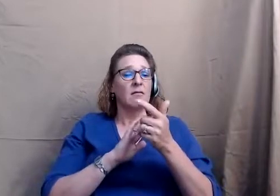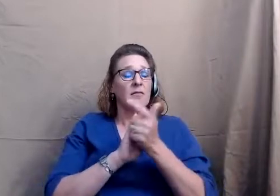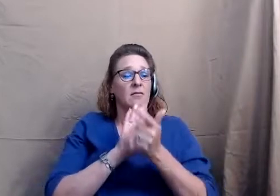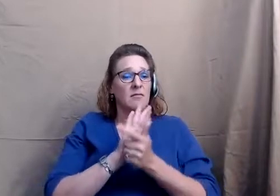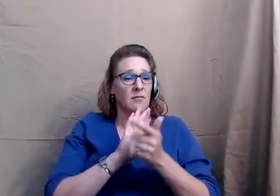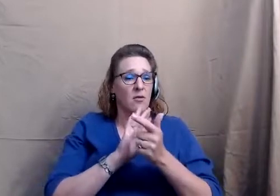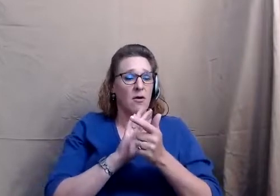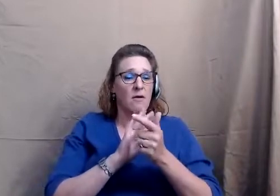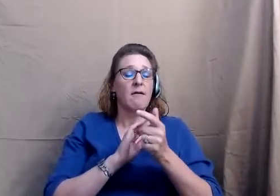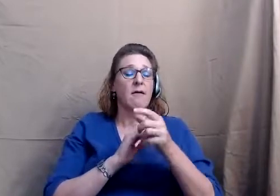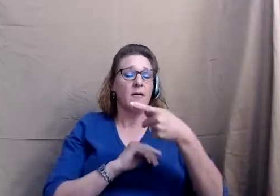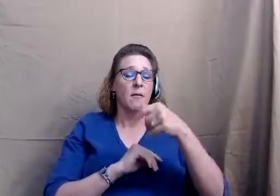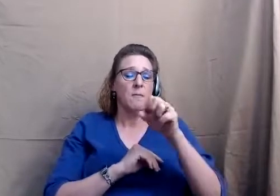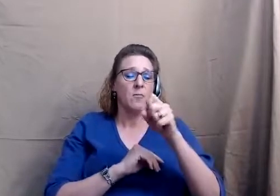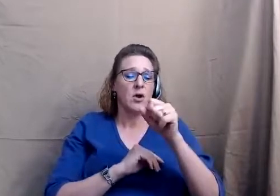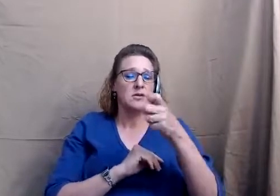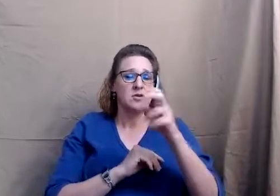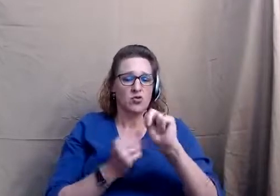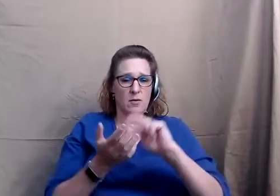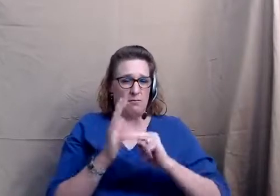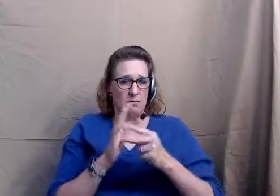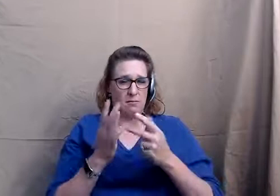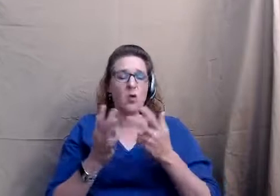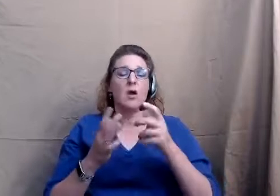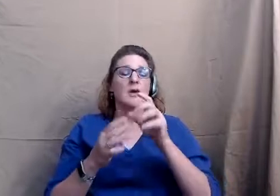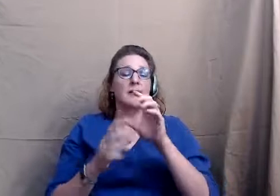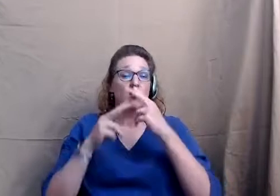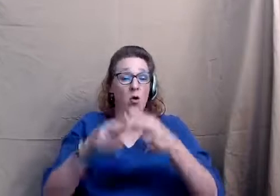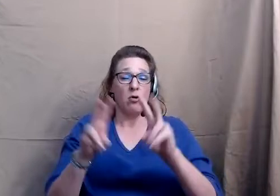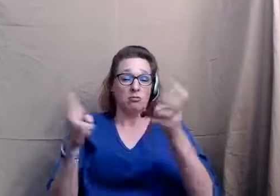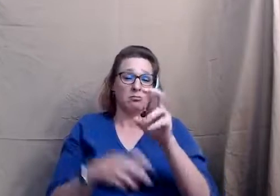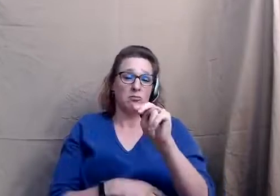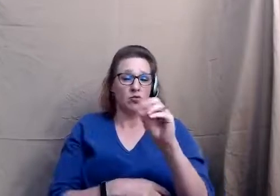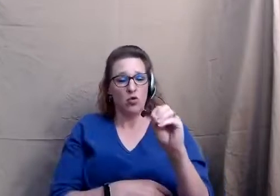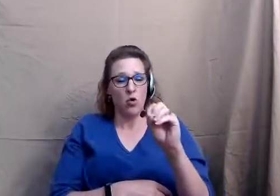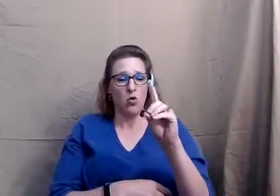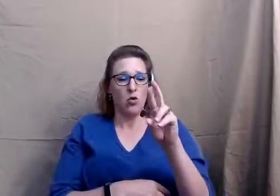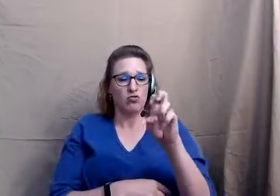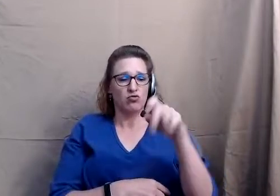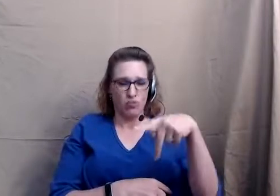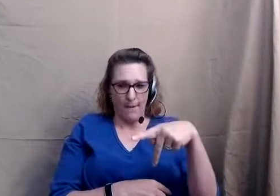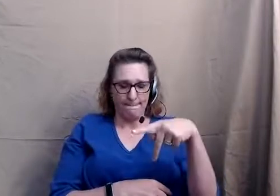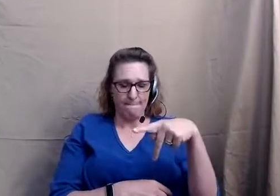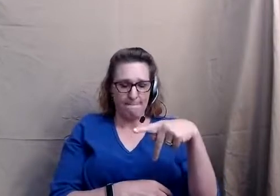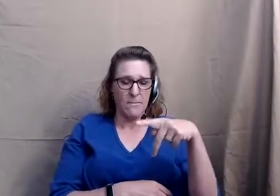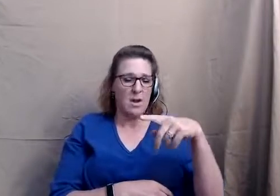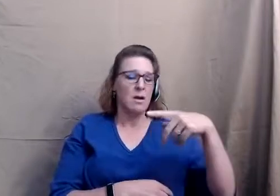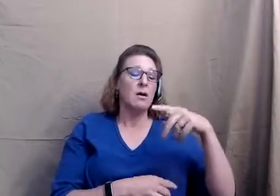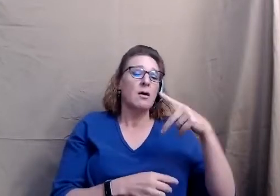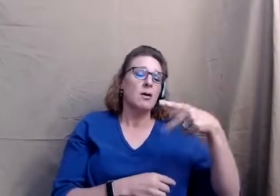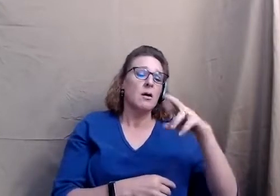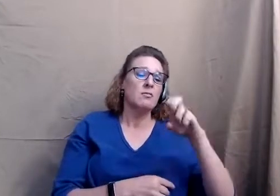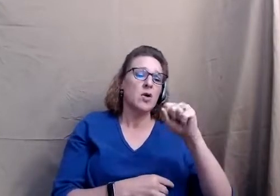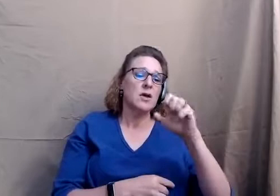prosecution. No-drop prosecution comes in two varieties. Soft no-drop allows prosecutors to